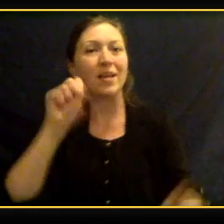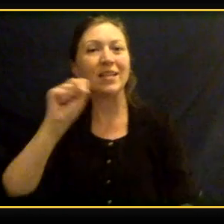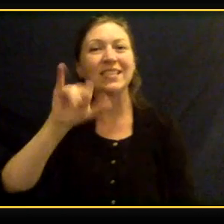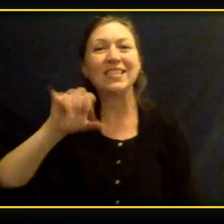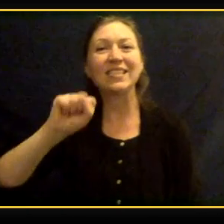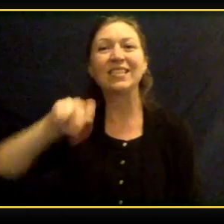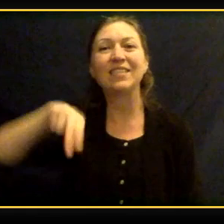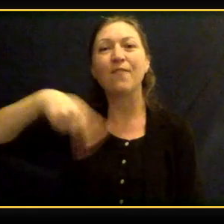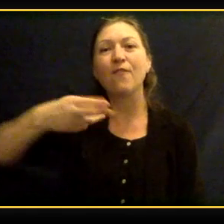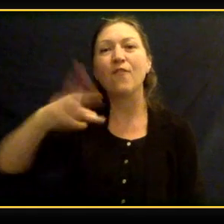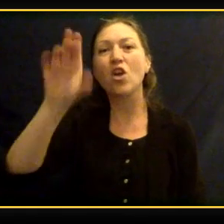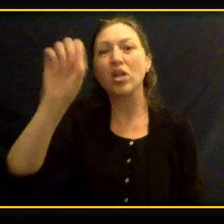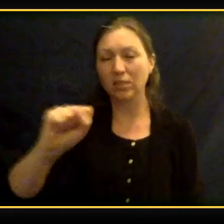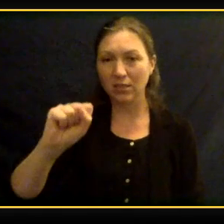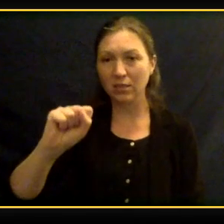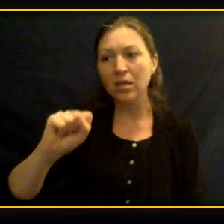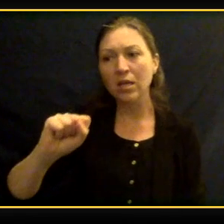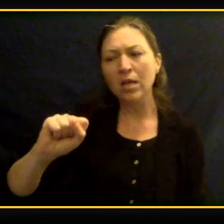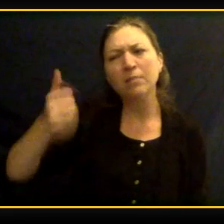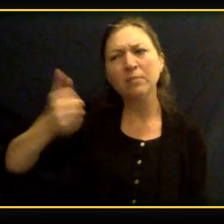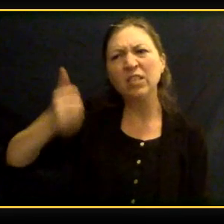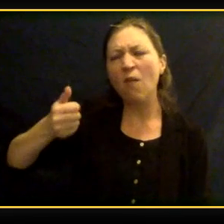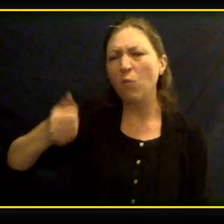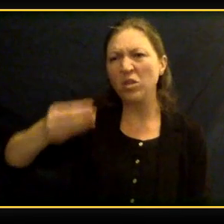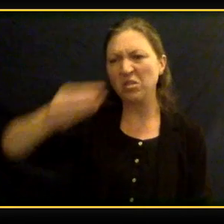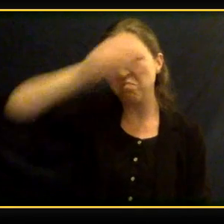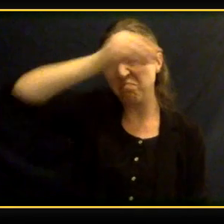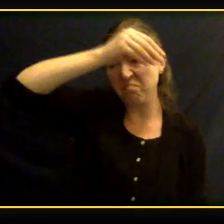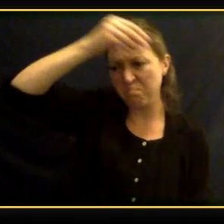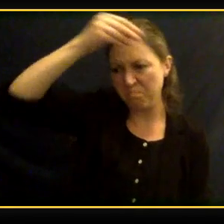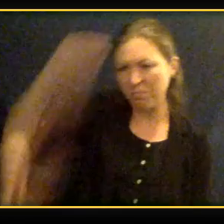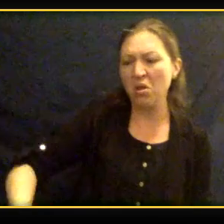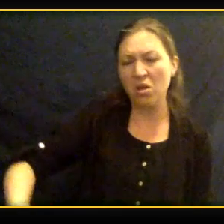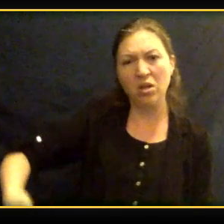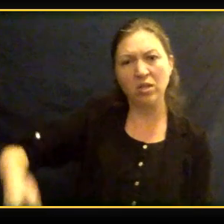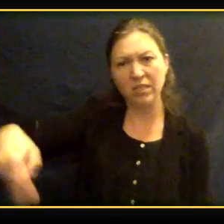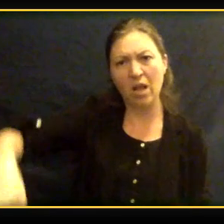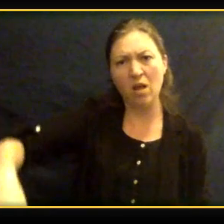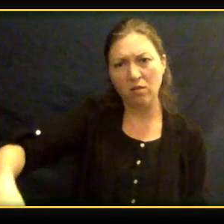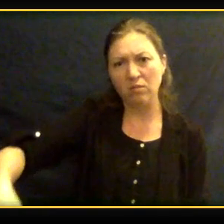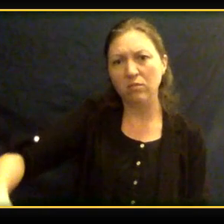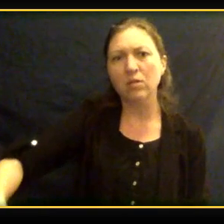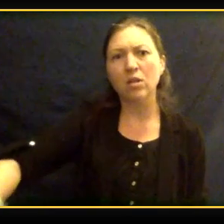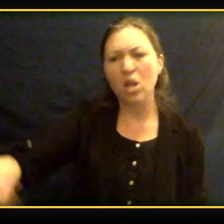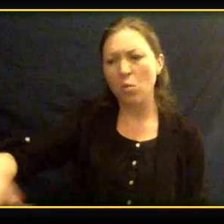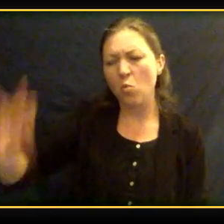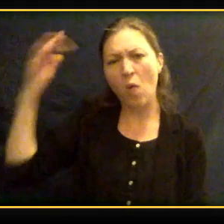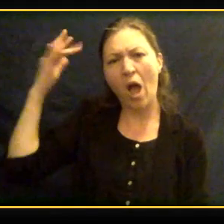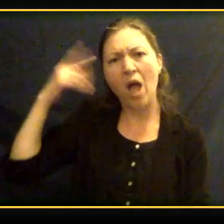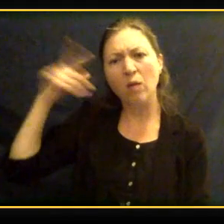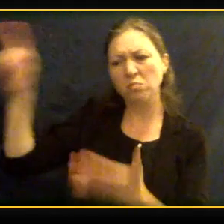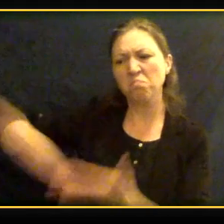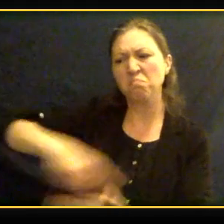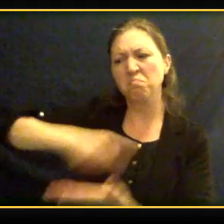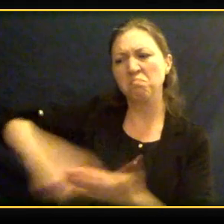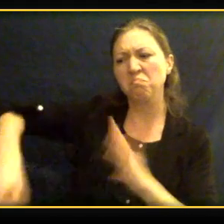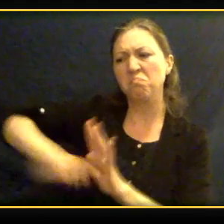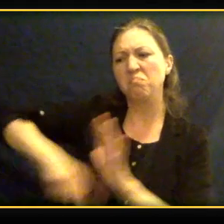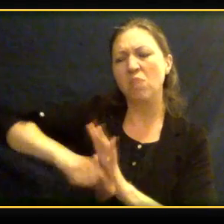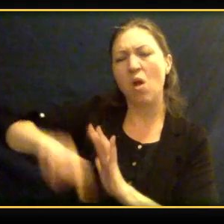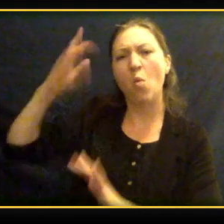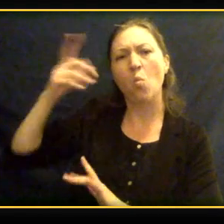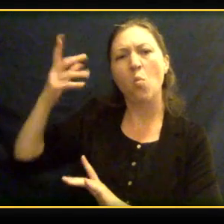world for something he'd done that displeased the gods, and his punishment was to continue pushing a huge rock up a